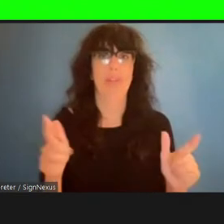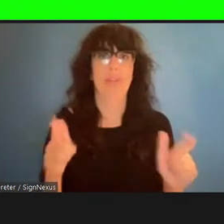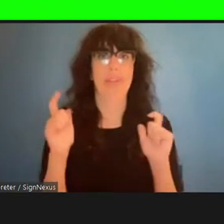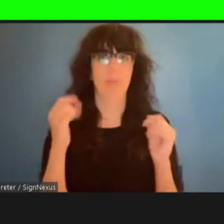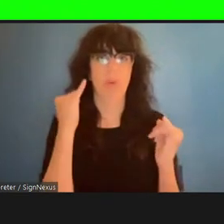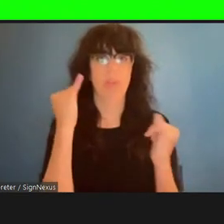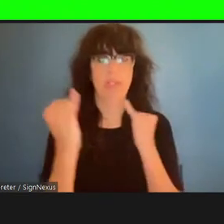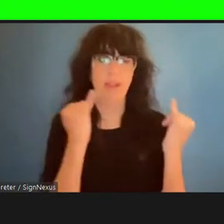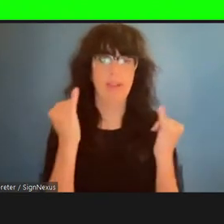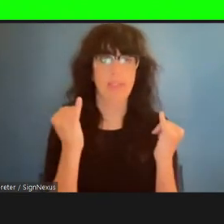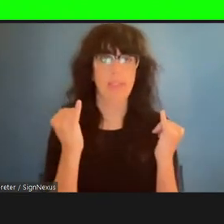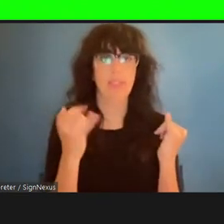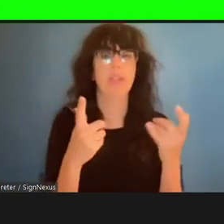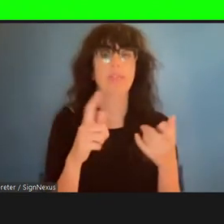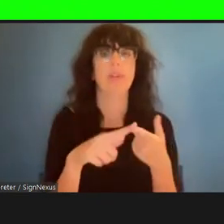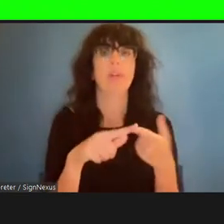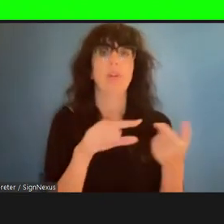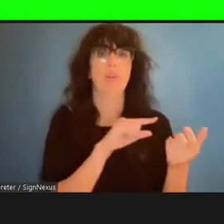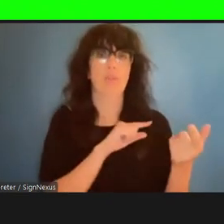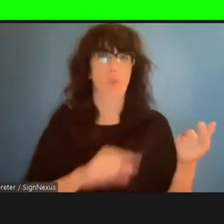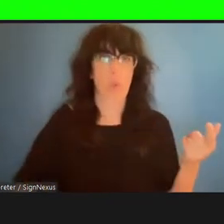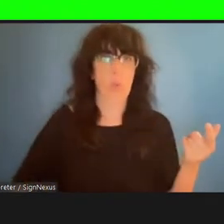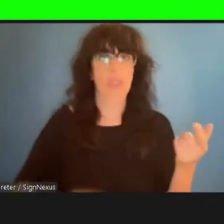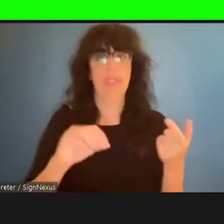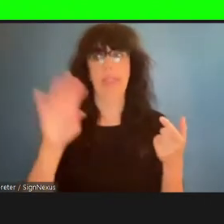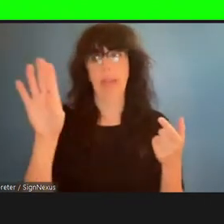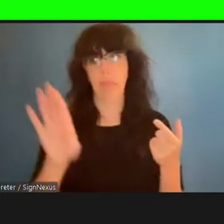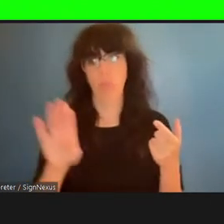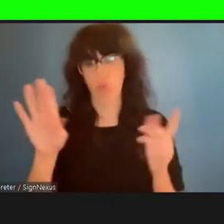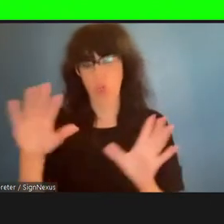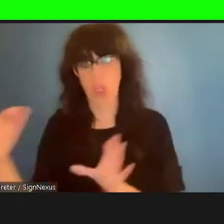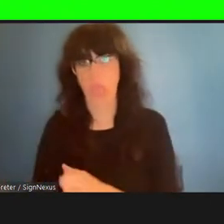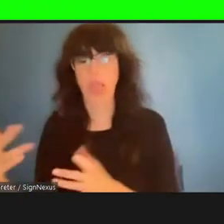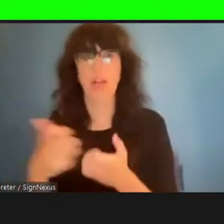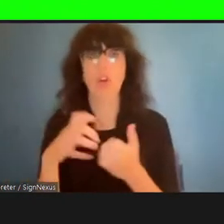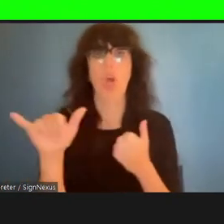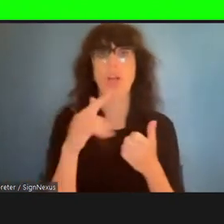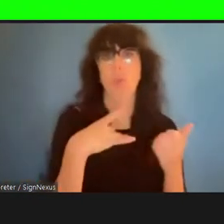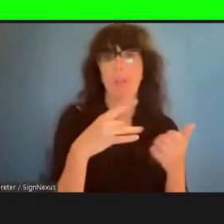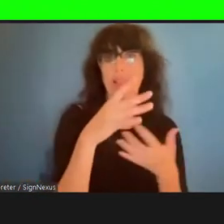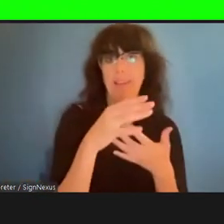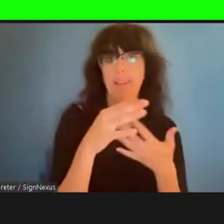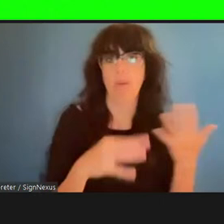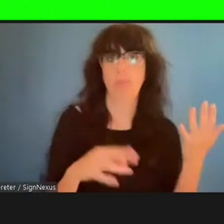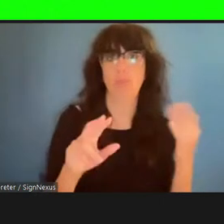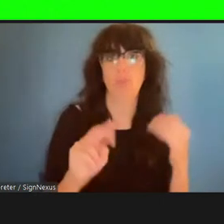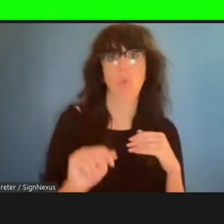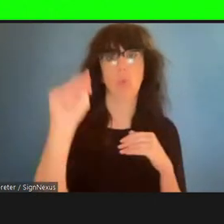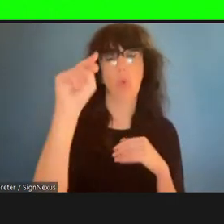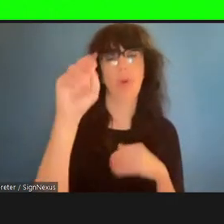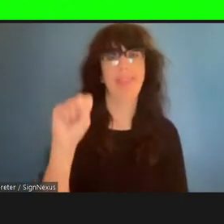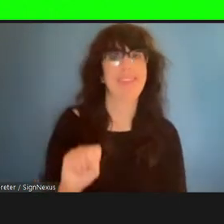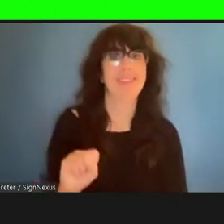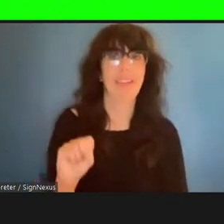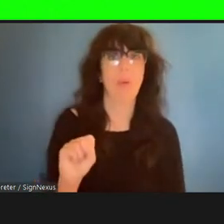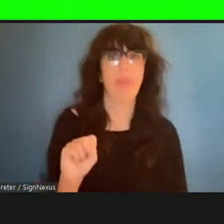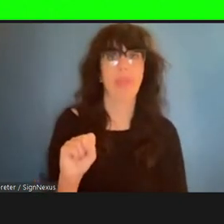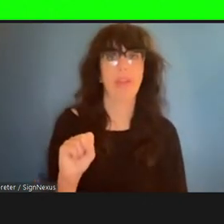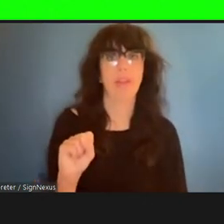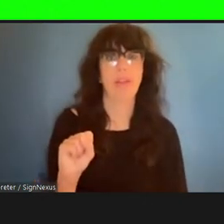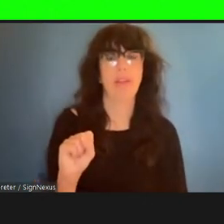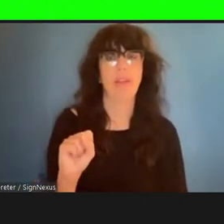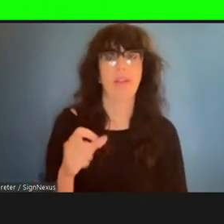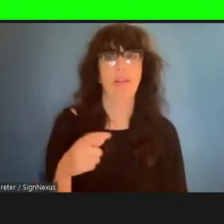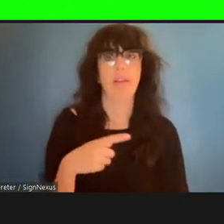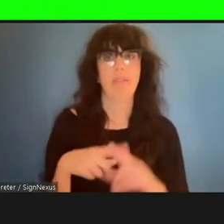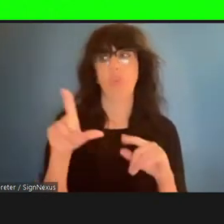between queens and brooklyn i would also love to see greater transit options north and south across long